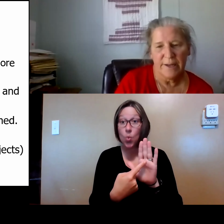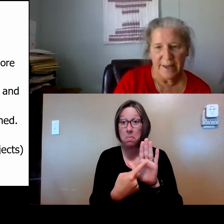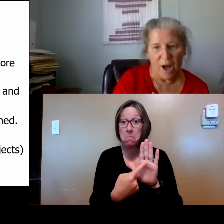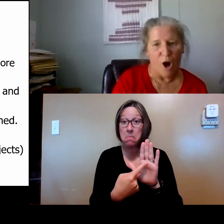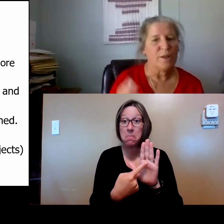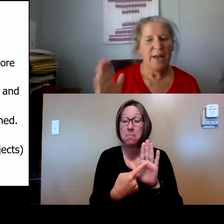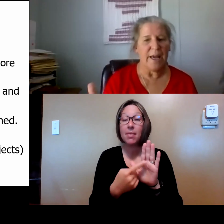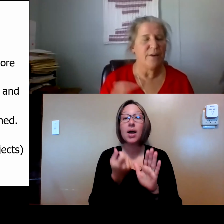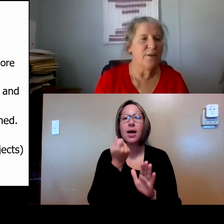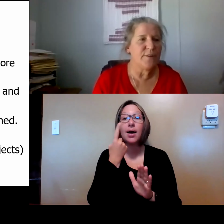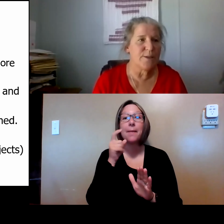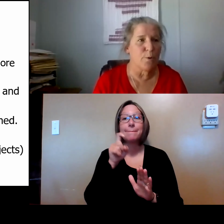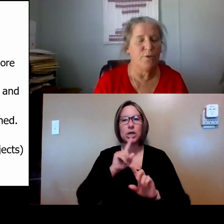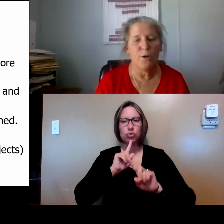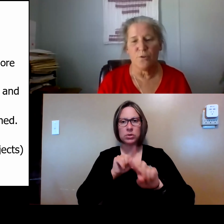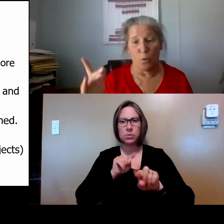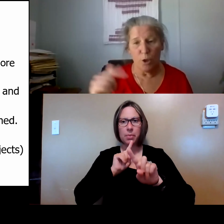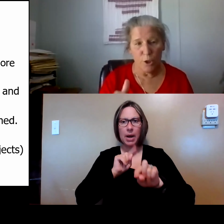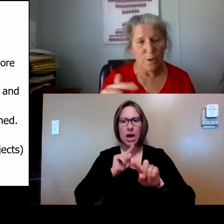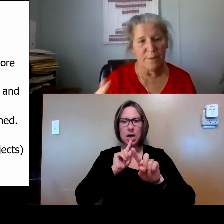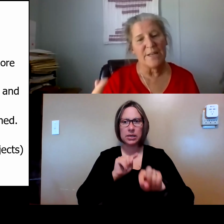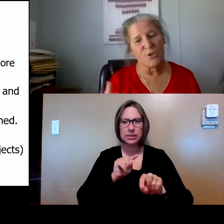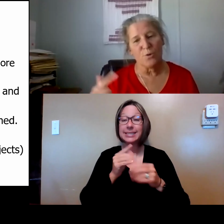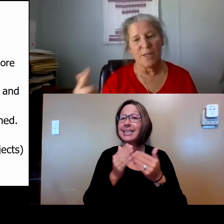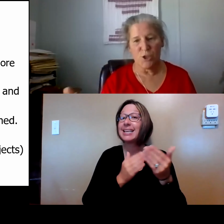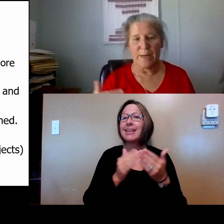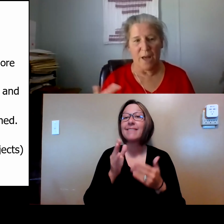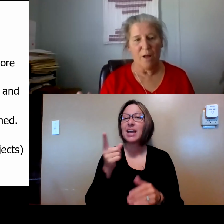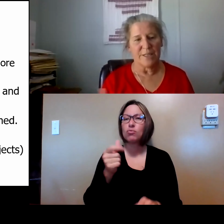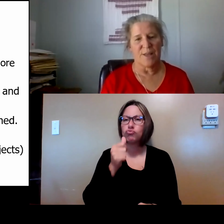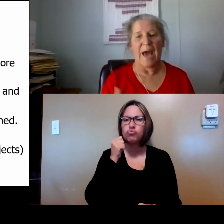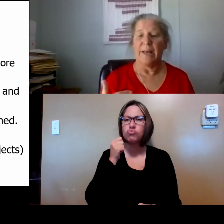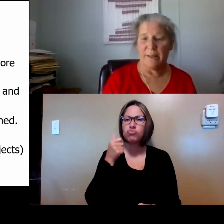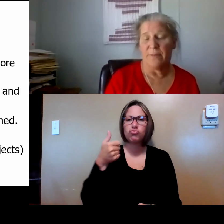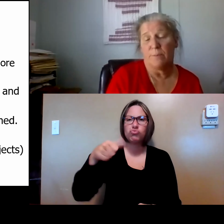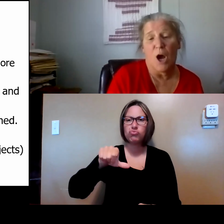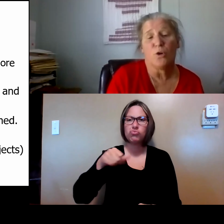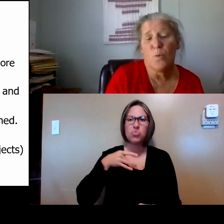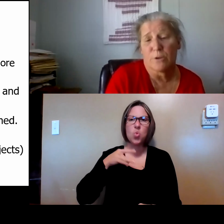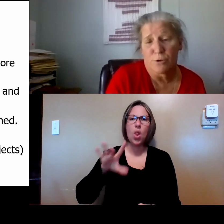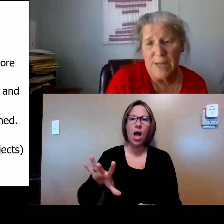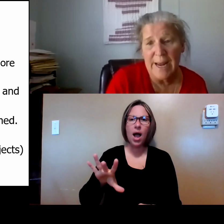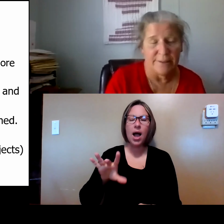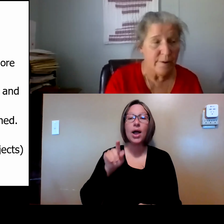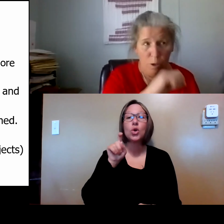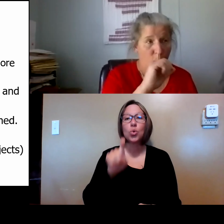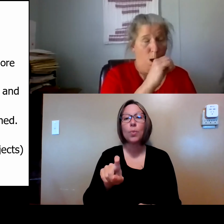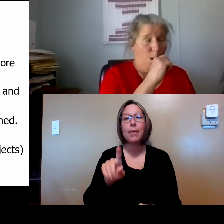intent at all. Even if it's a refusal, you want to make sure that you acknowledge that and let them know you